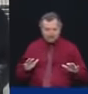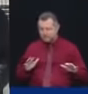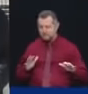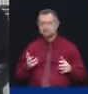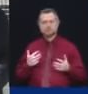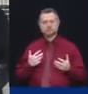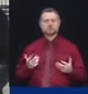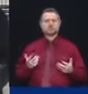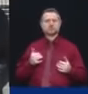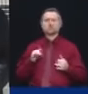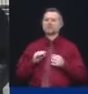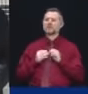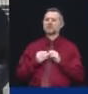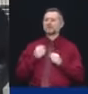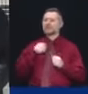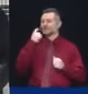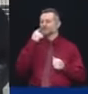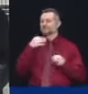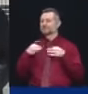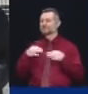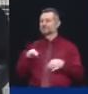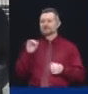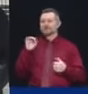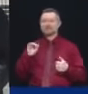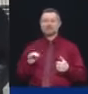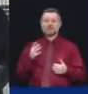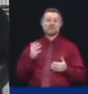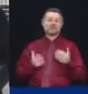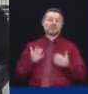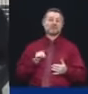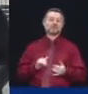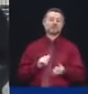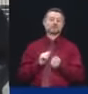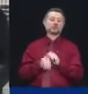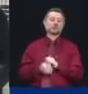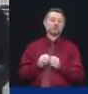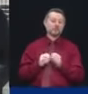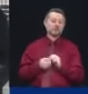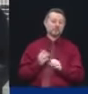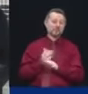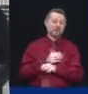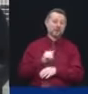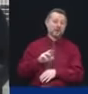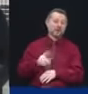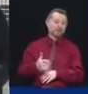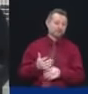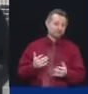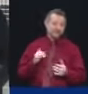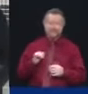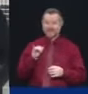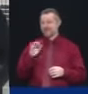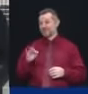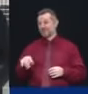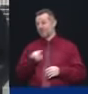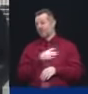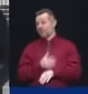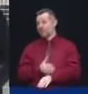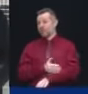will be revised between now and August. And if things keep going the way they're going, they will